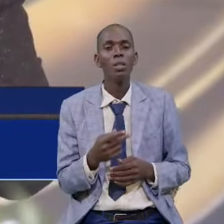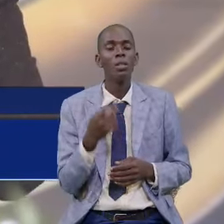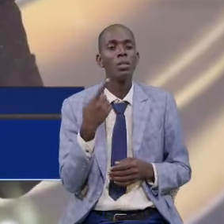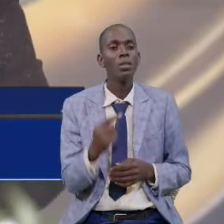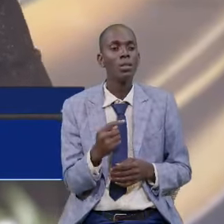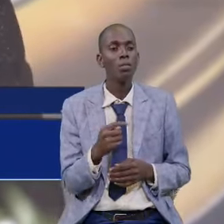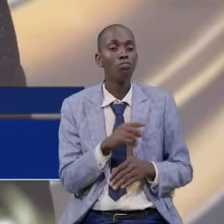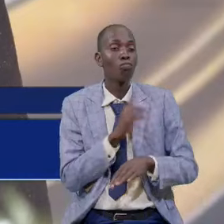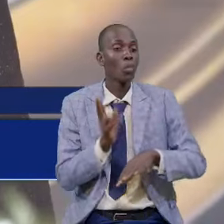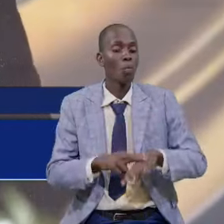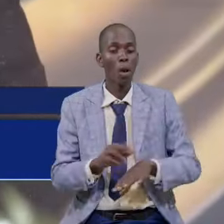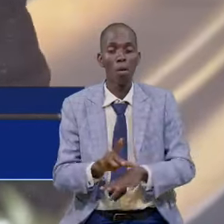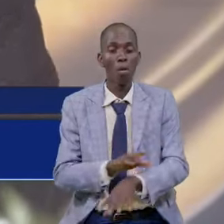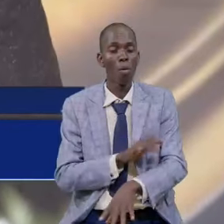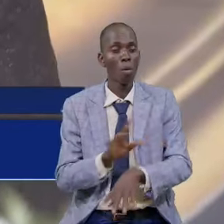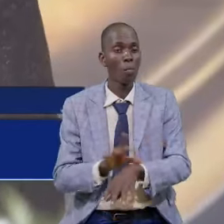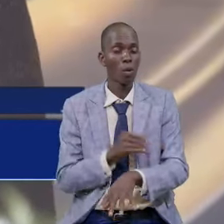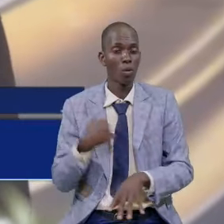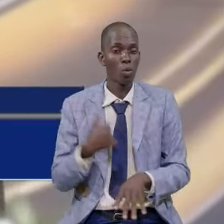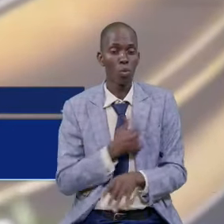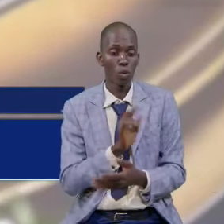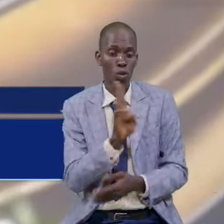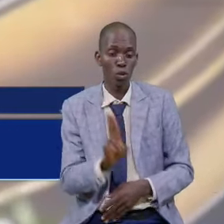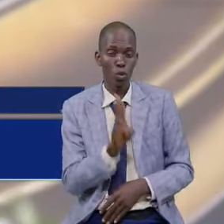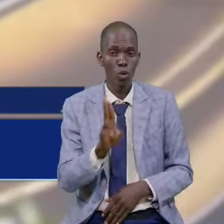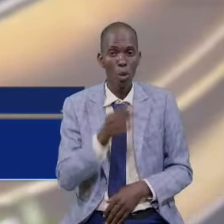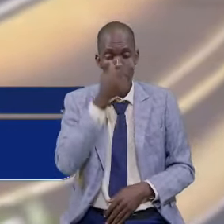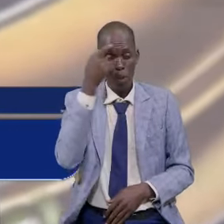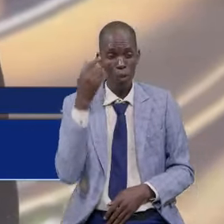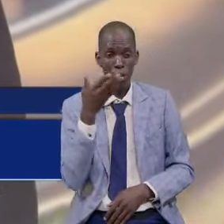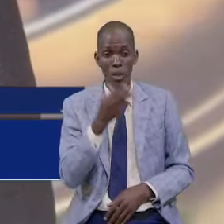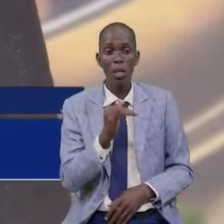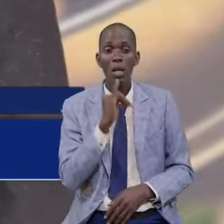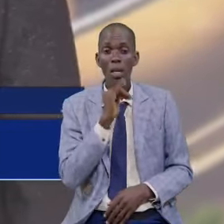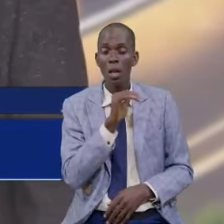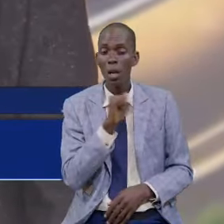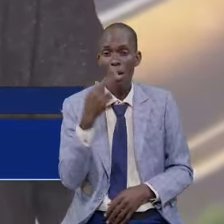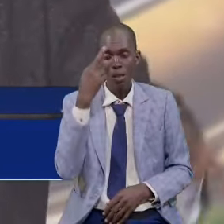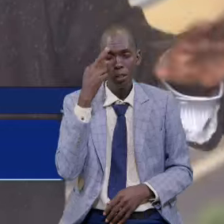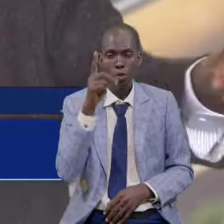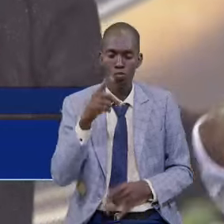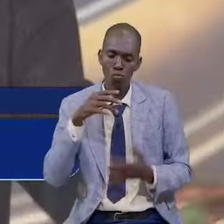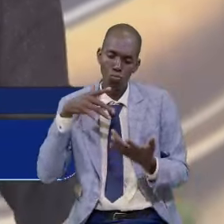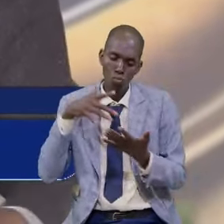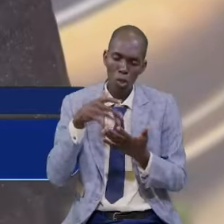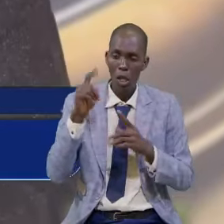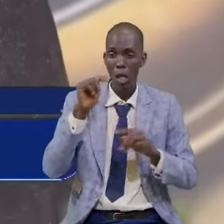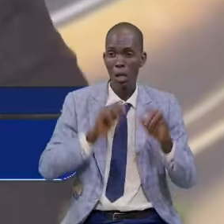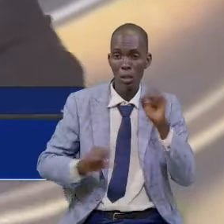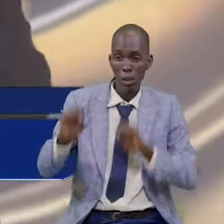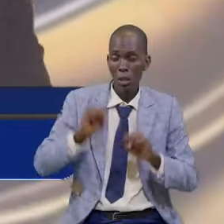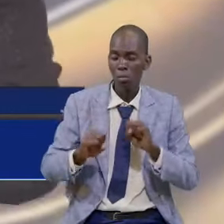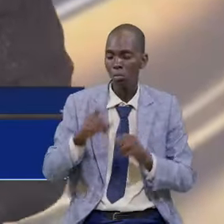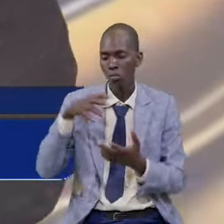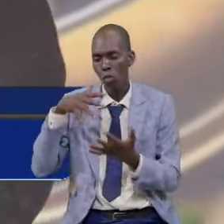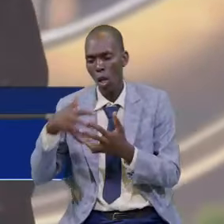now use, because there is a cause. You study science, you study engineering, you study this and that.